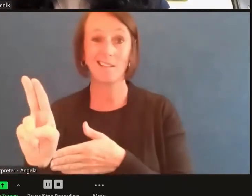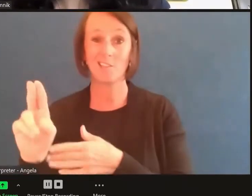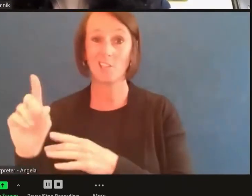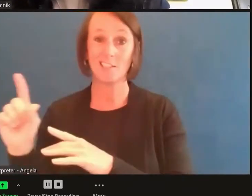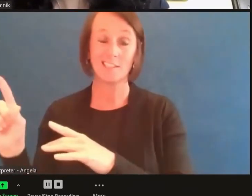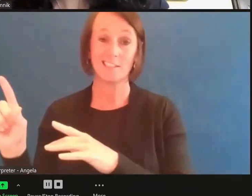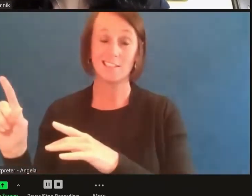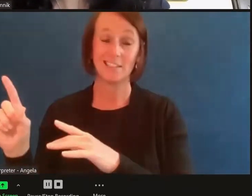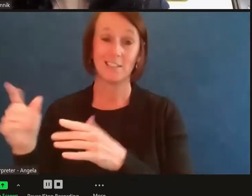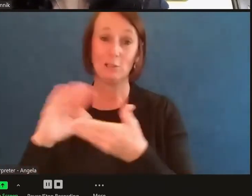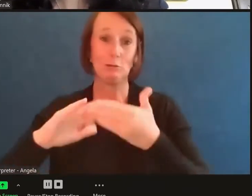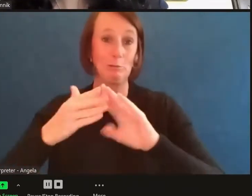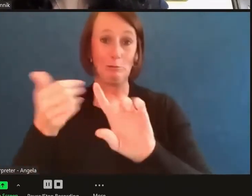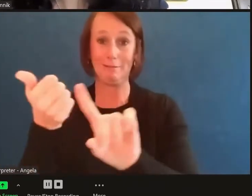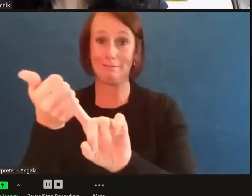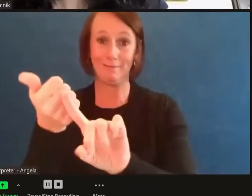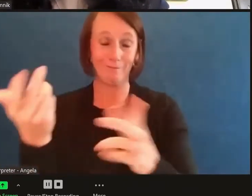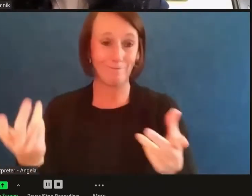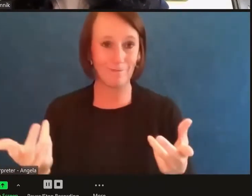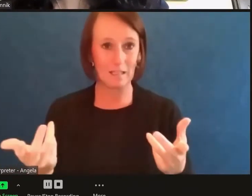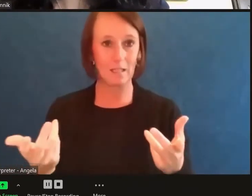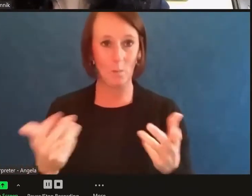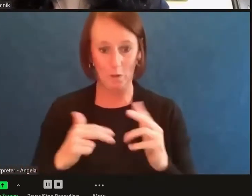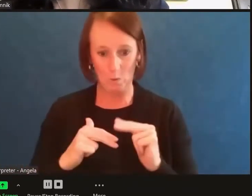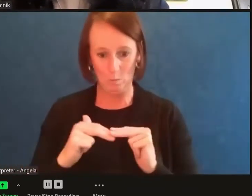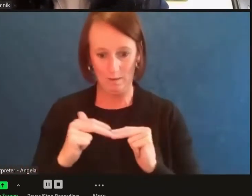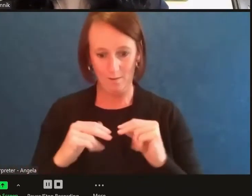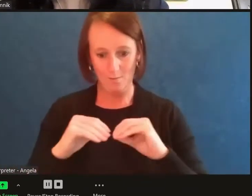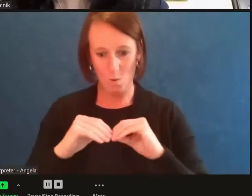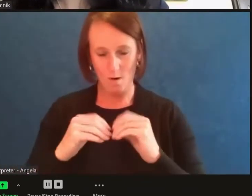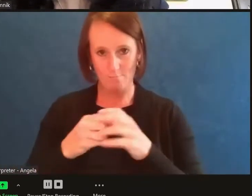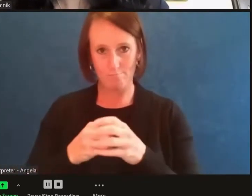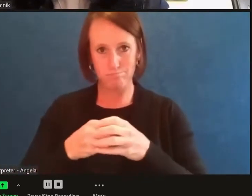goes on. When you start building something, you build more and more and more.